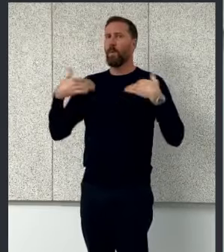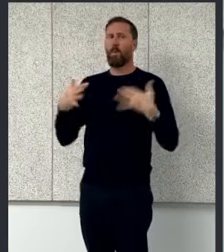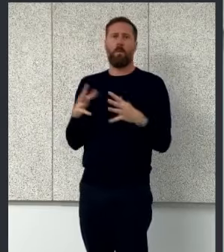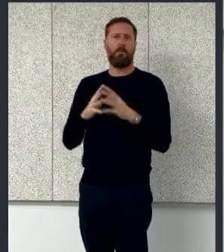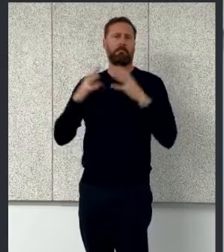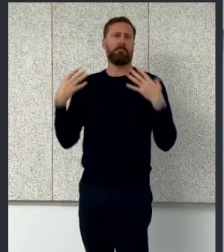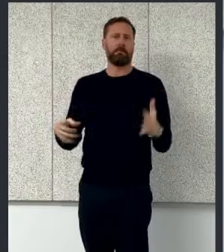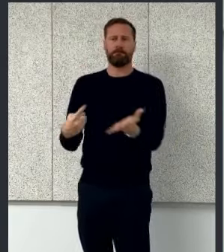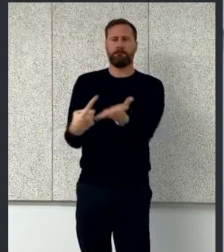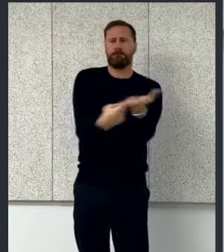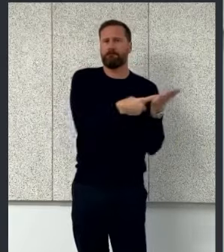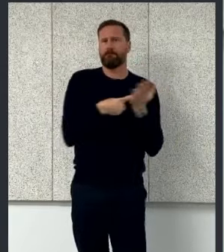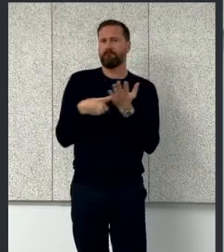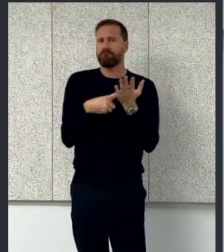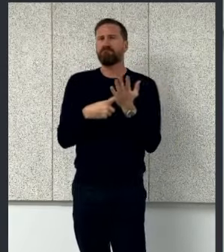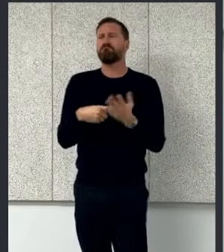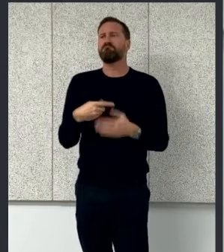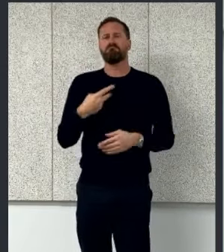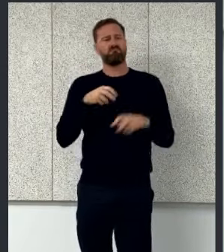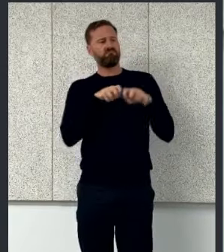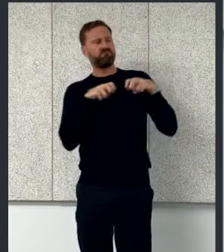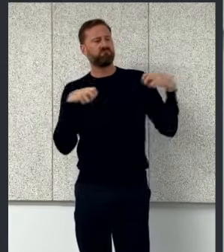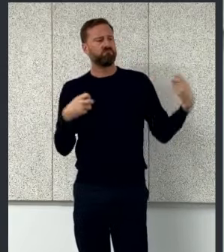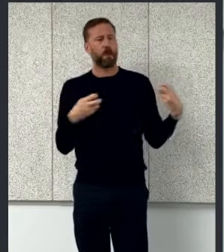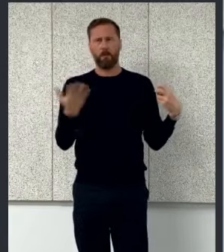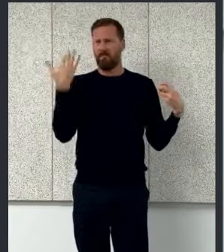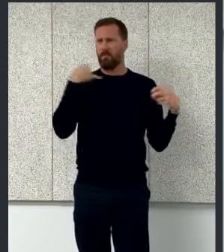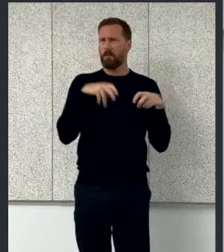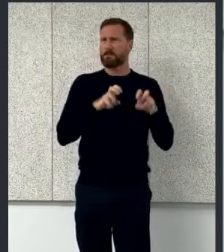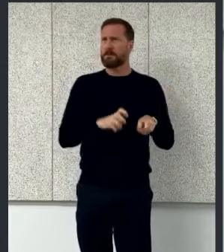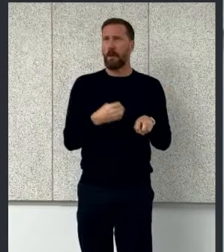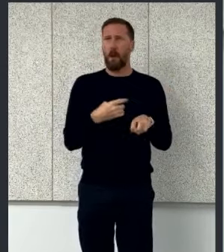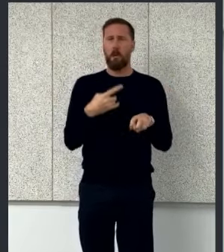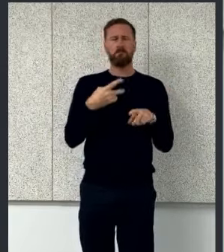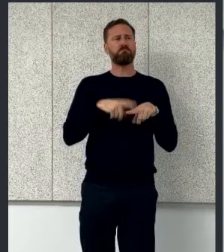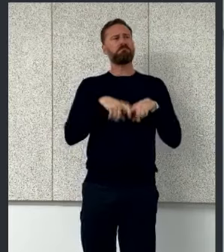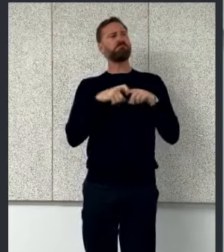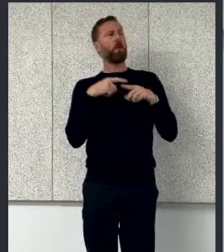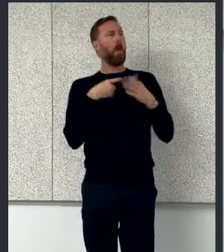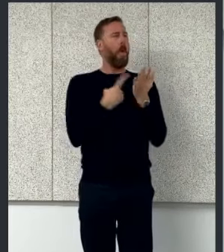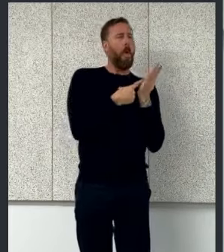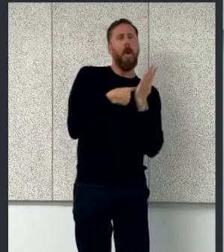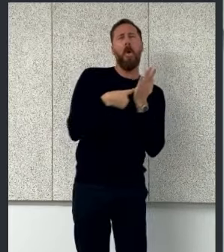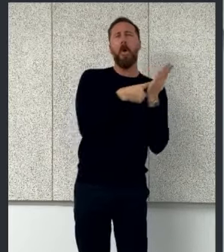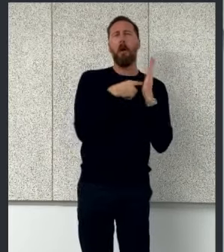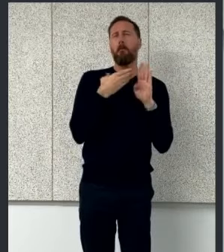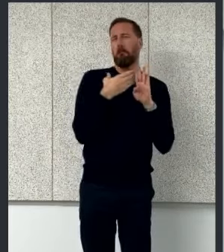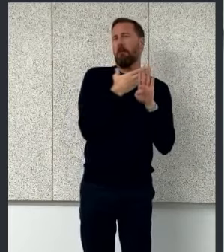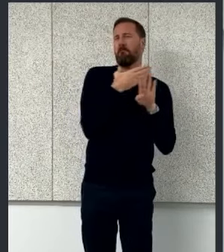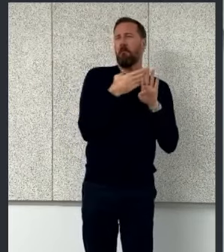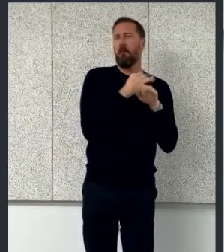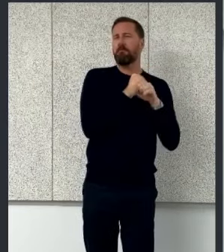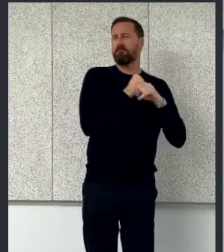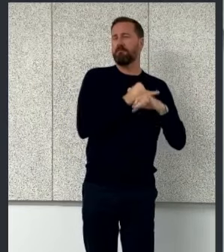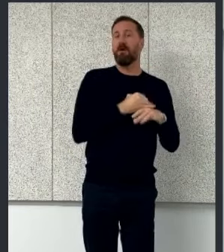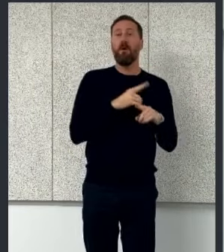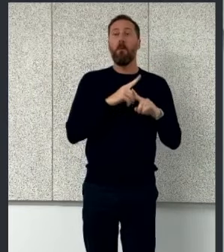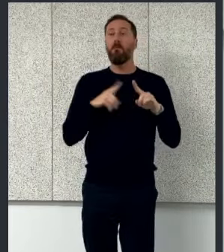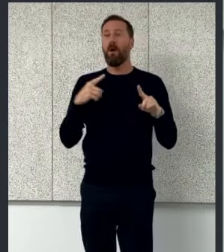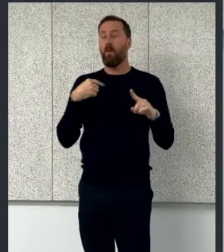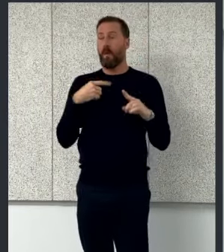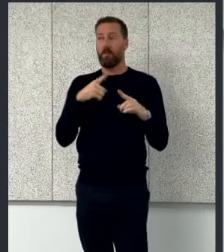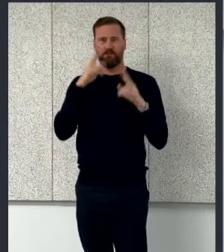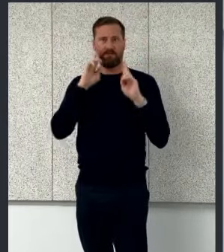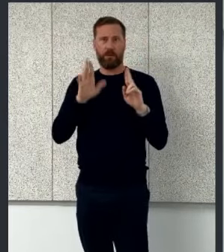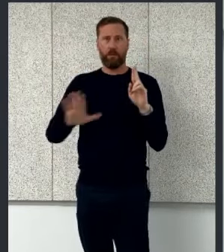We were connecting before we sat down. There's so much that we could say in this conversation, but we're also committed to respecting everybody's time